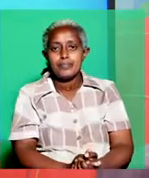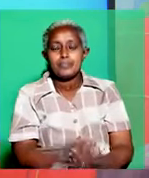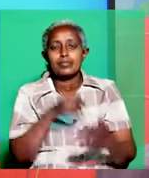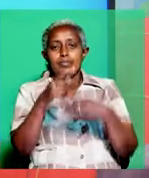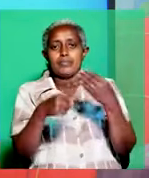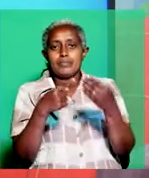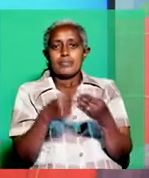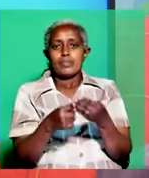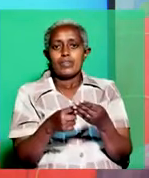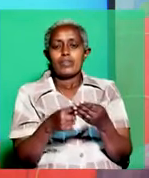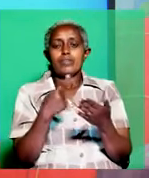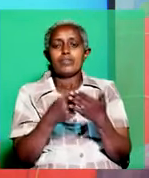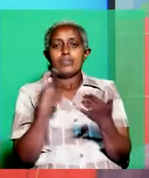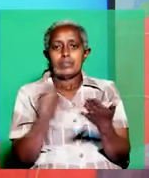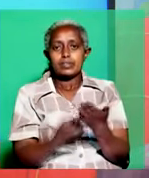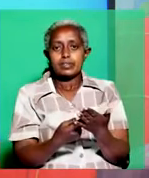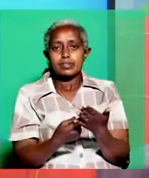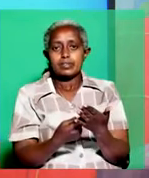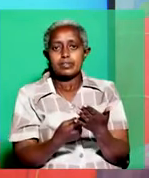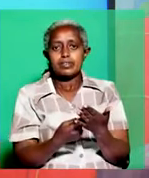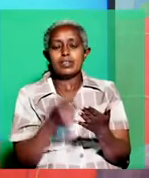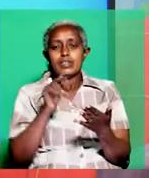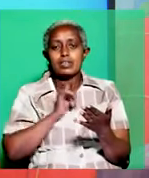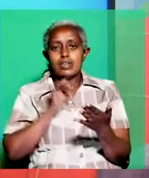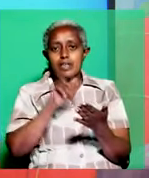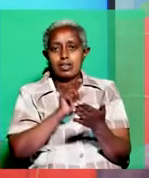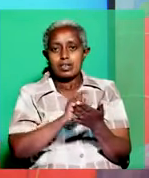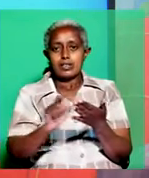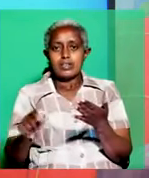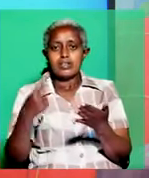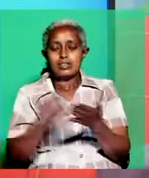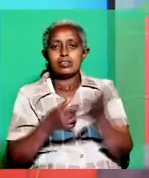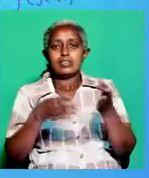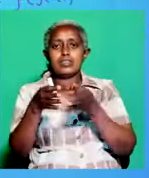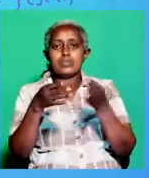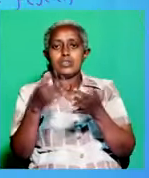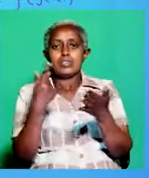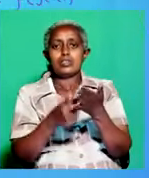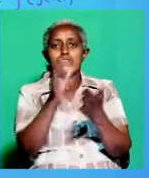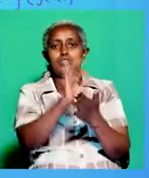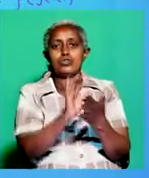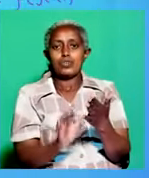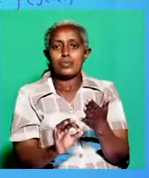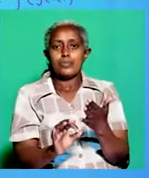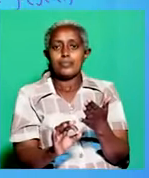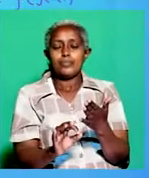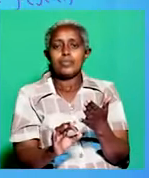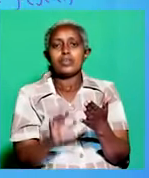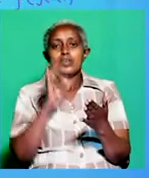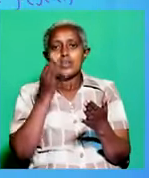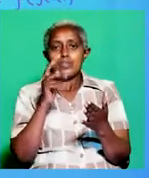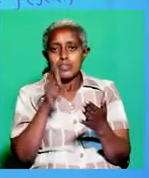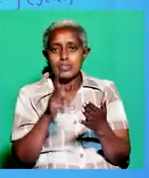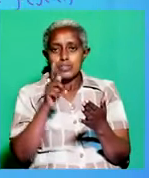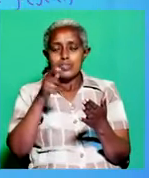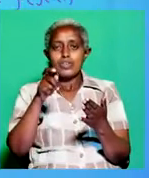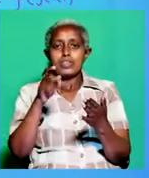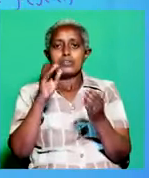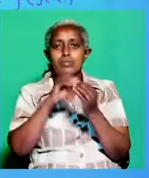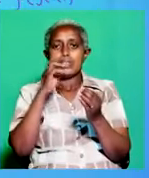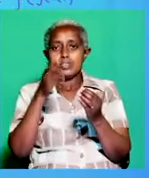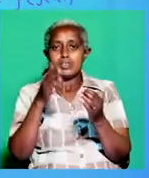Therefore from this I can write this expression in this form: f of g of x plus h minus